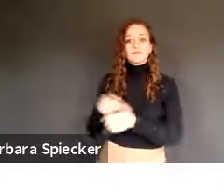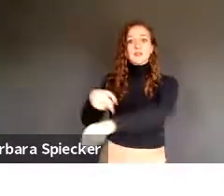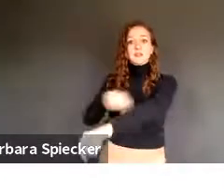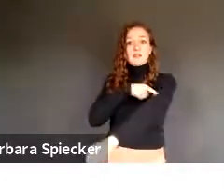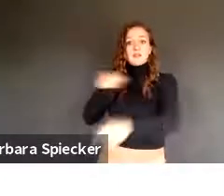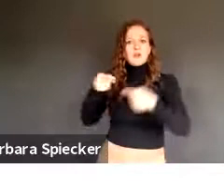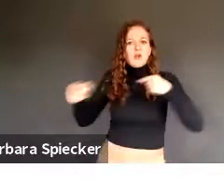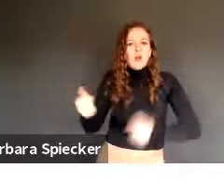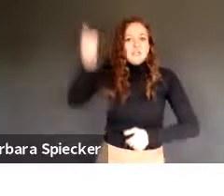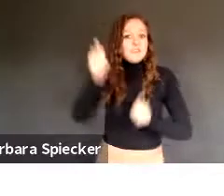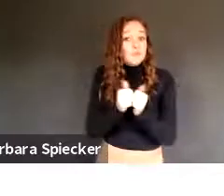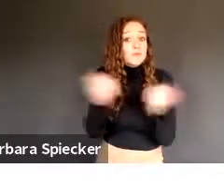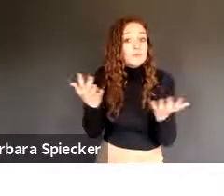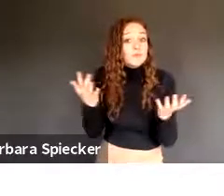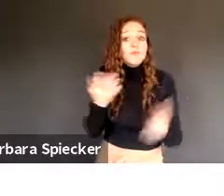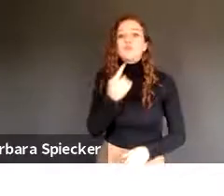shaded herbivore present treatment.